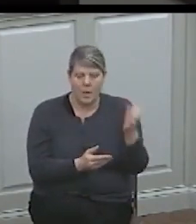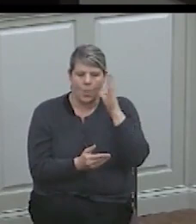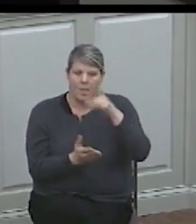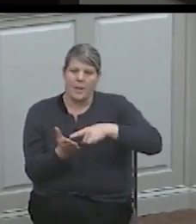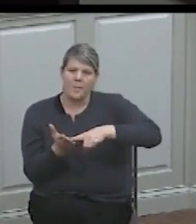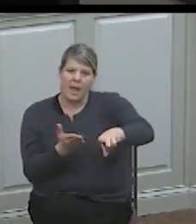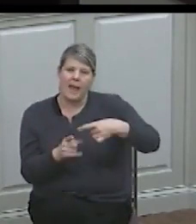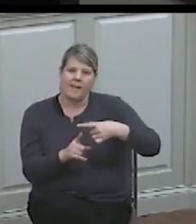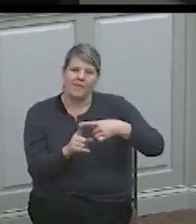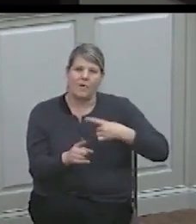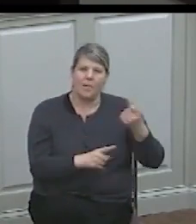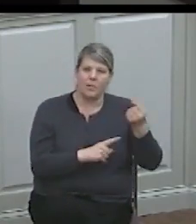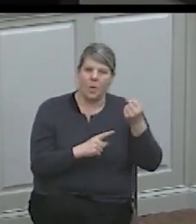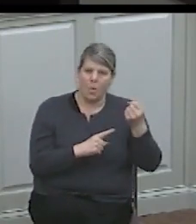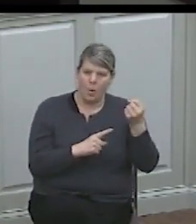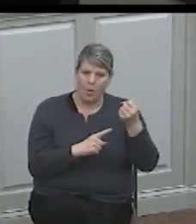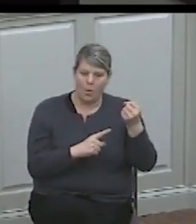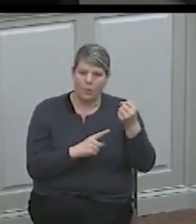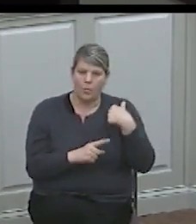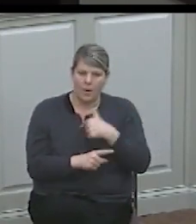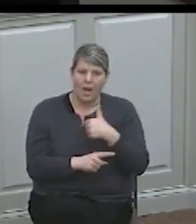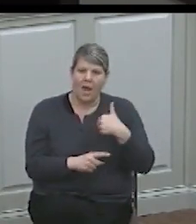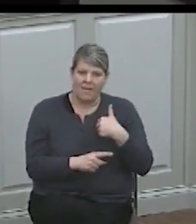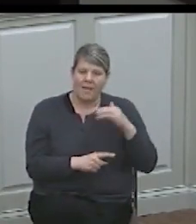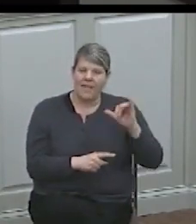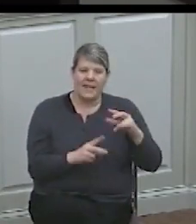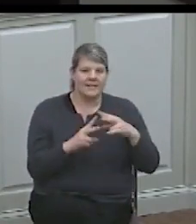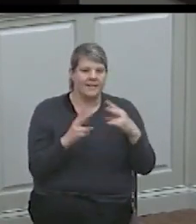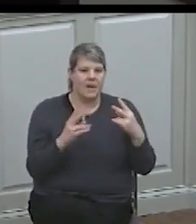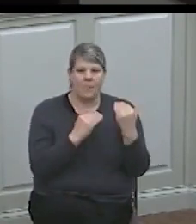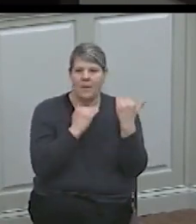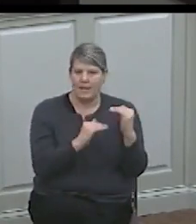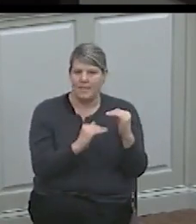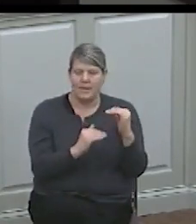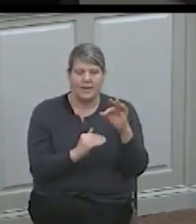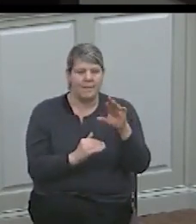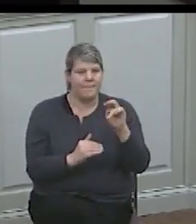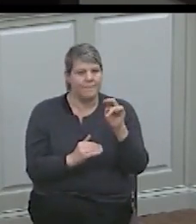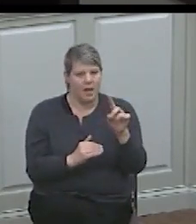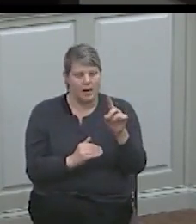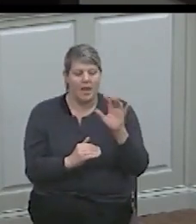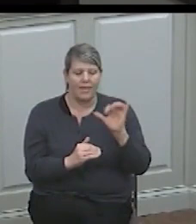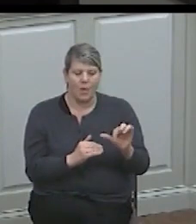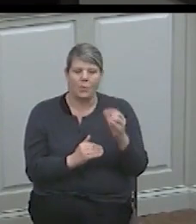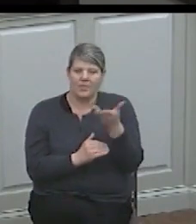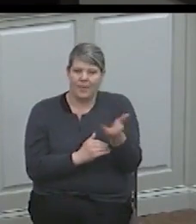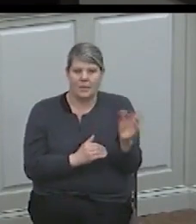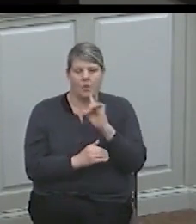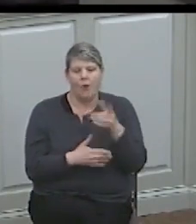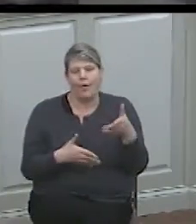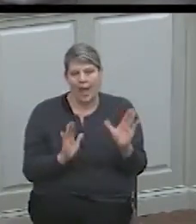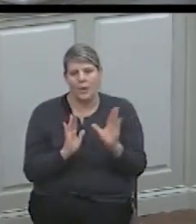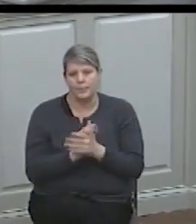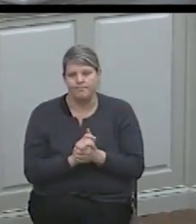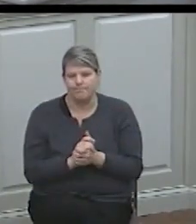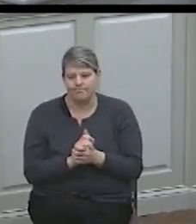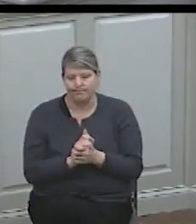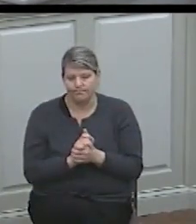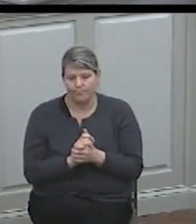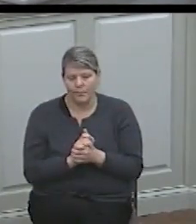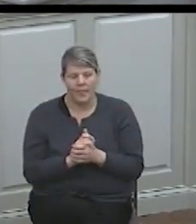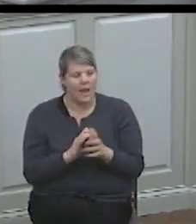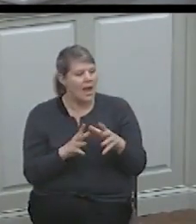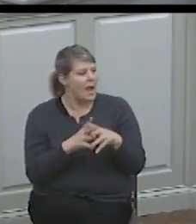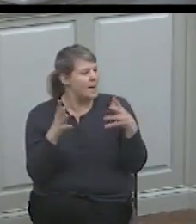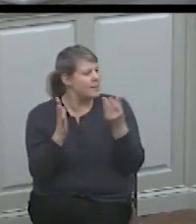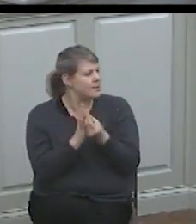the reserves that it holds in itself, and this is a very restricted fund, and these items are allowed. And that amount is